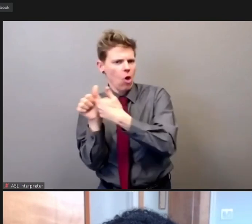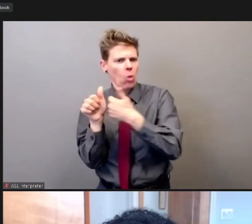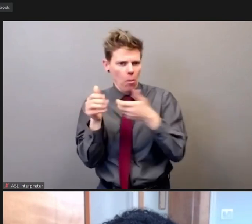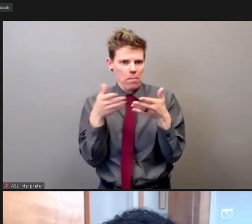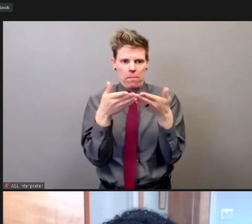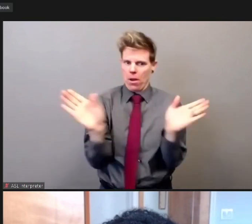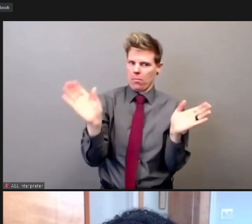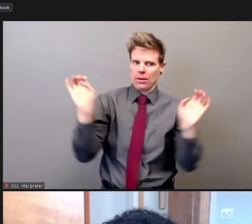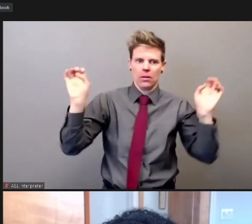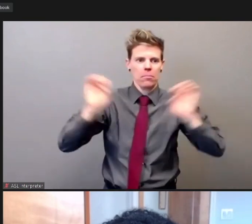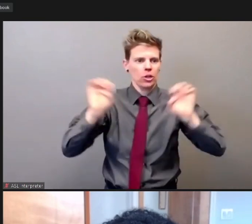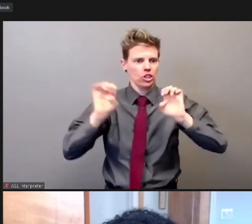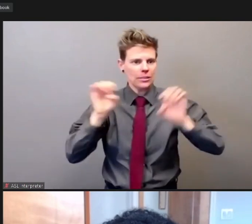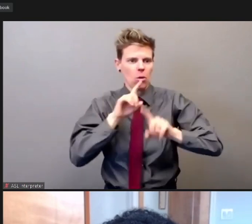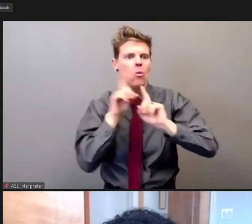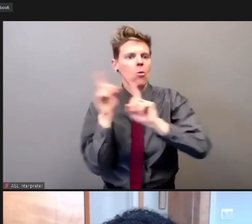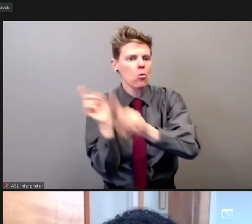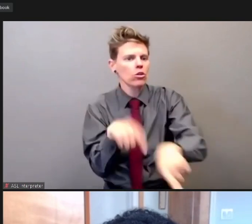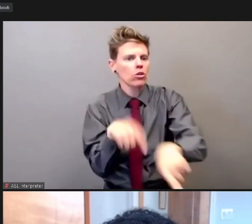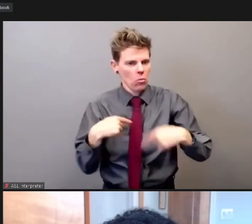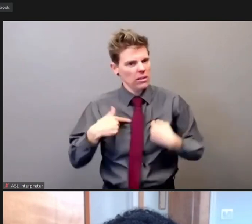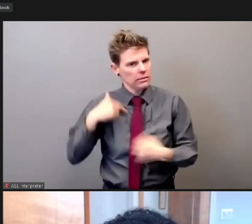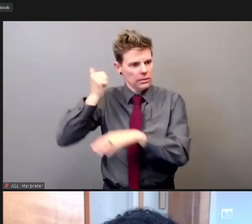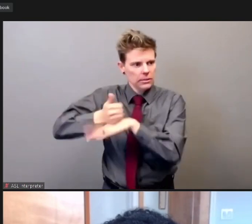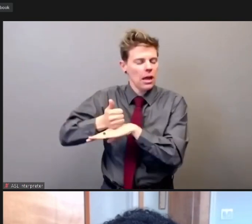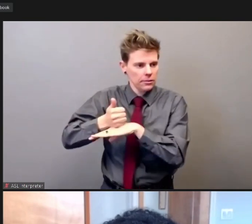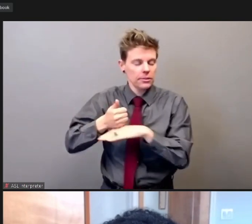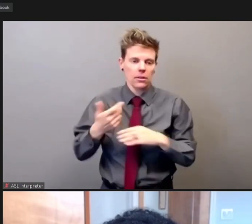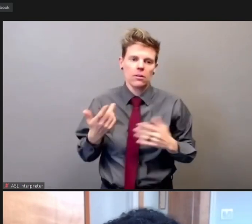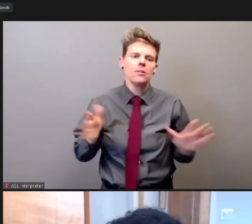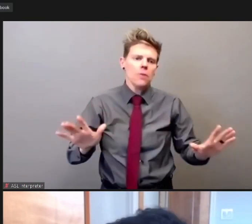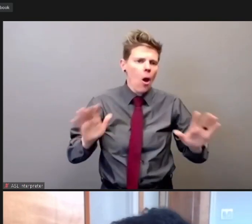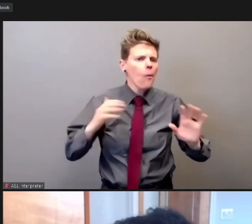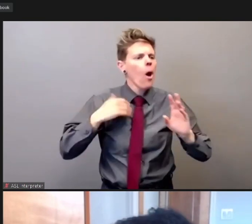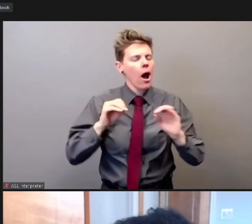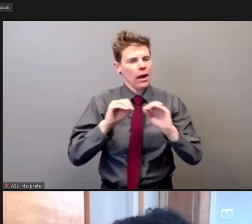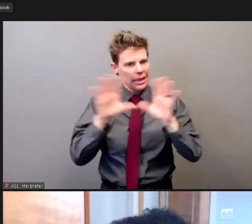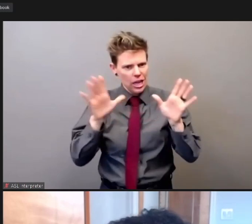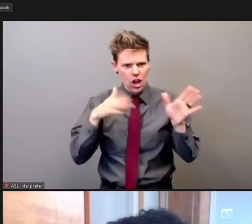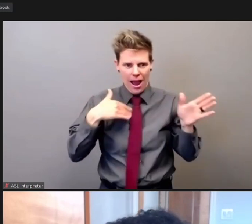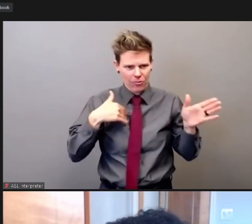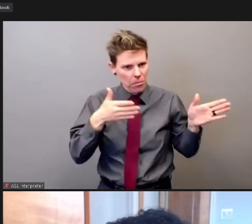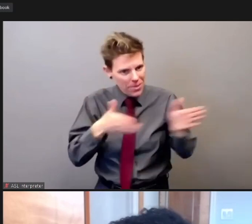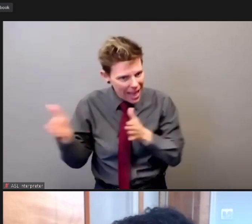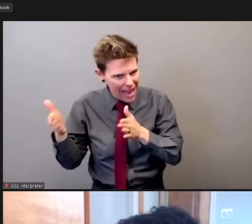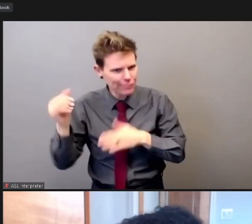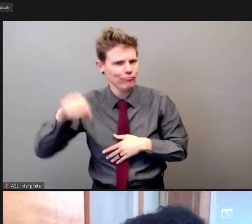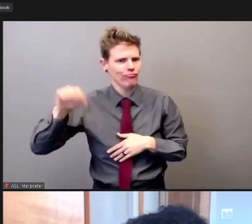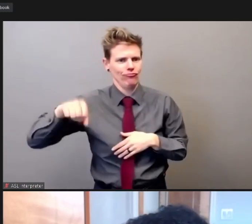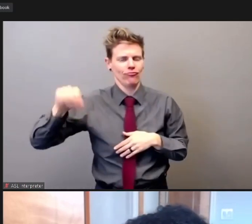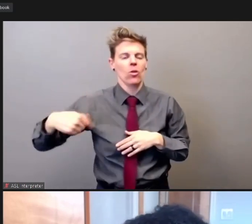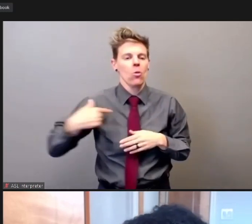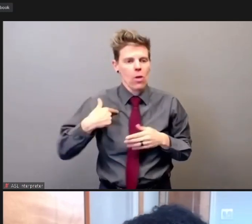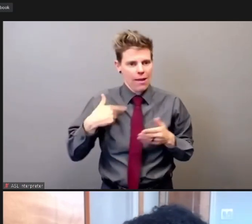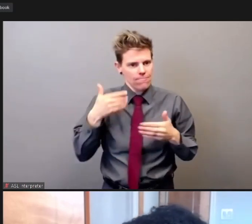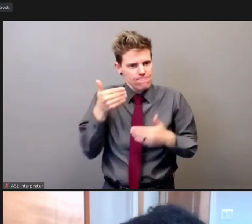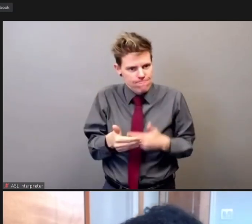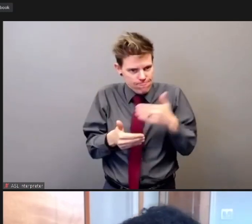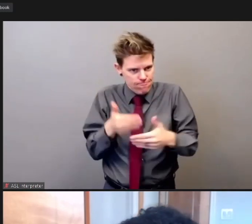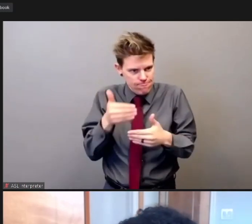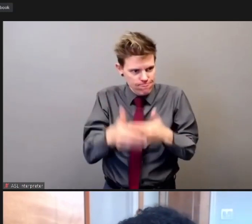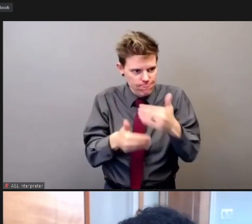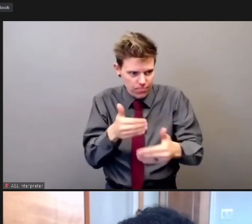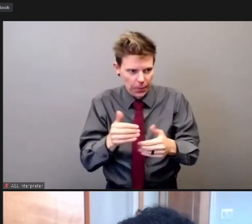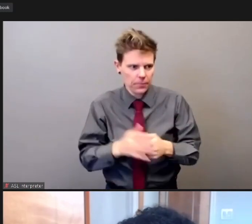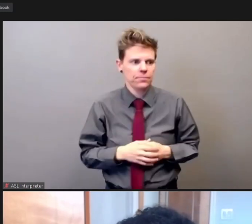a cohesive, straightforward, manageable plan. Otherwise, you can't make the kinds of differences that you need, but also we don't have to boss